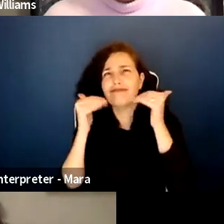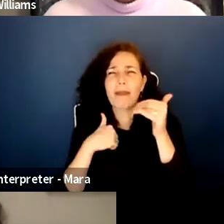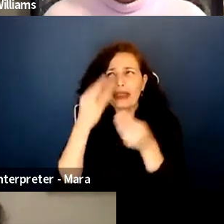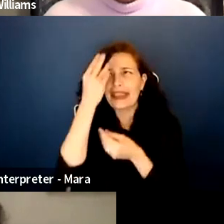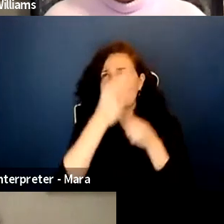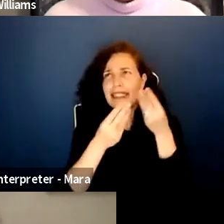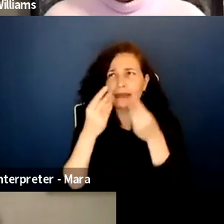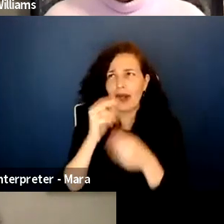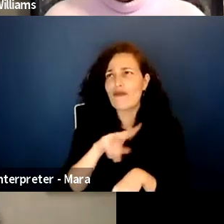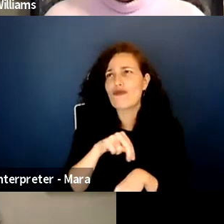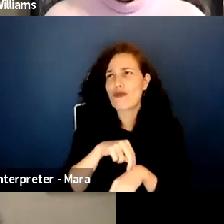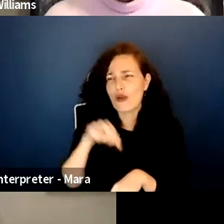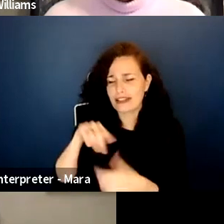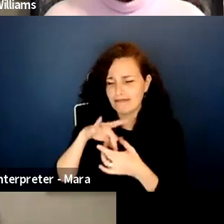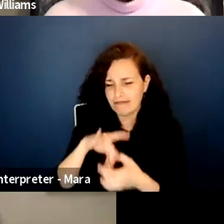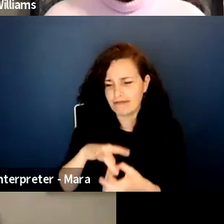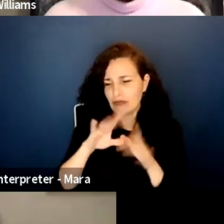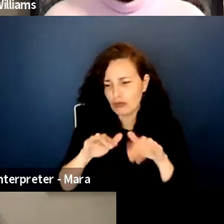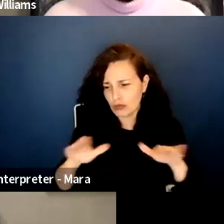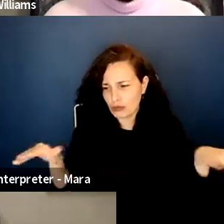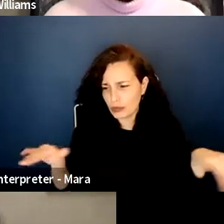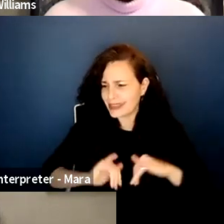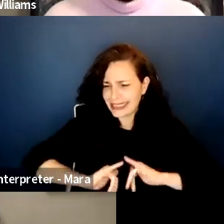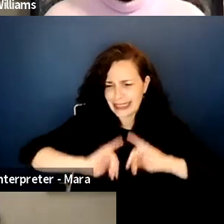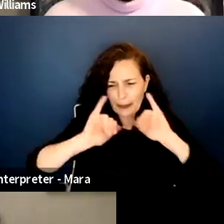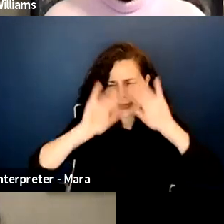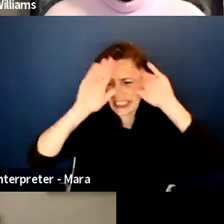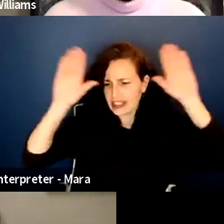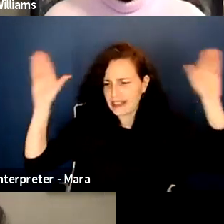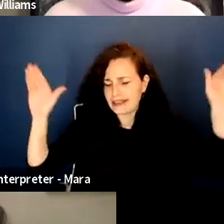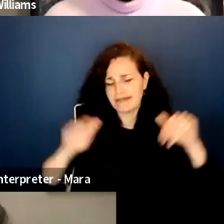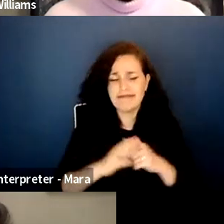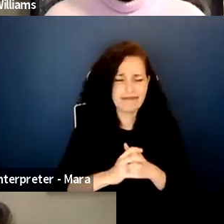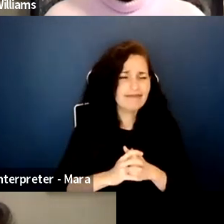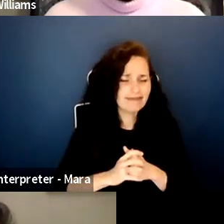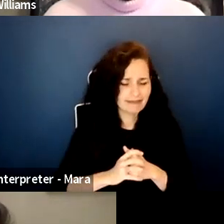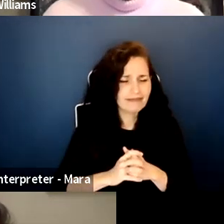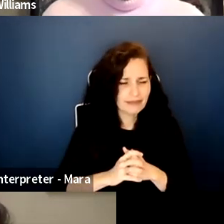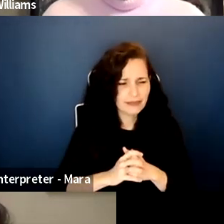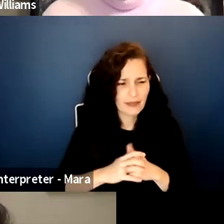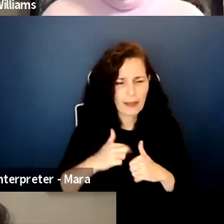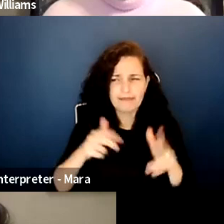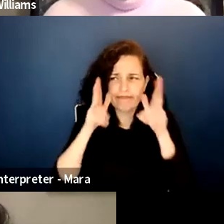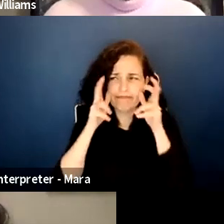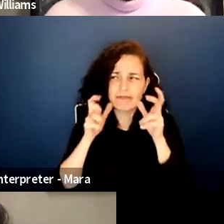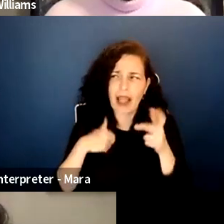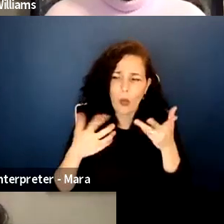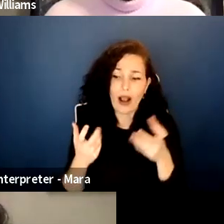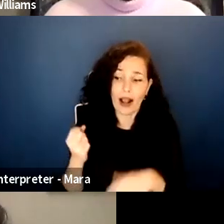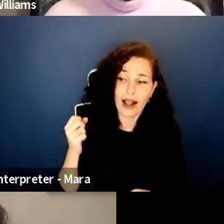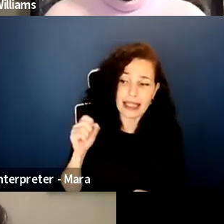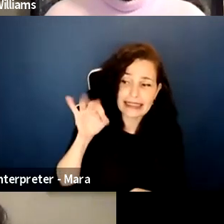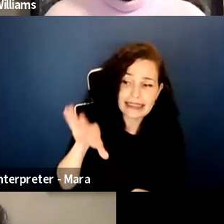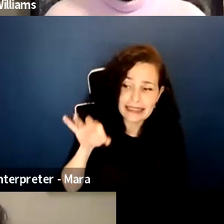of course, pertains not only to children, but to adults. But I'm listening to you and wanting to jump in. So this is